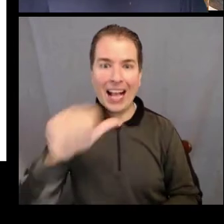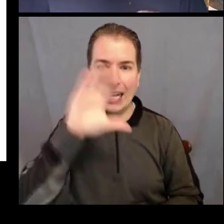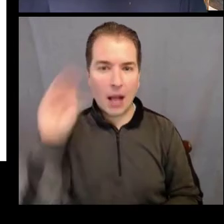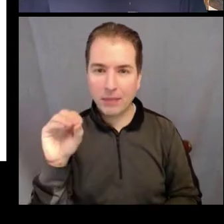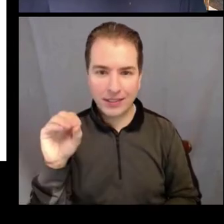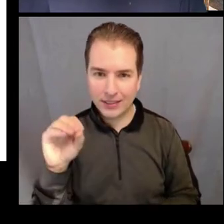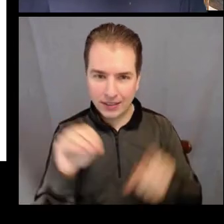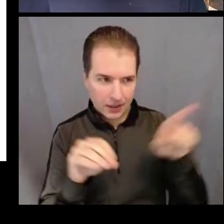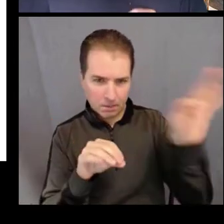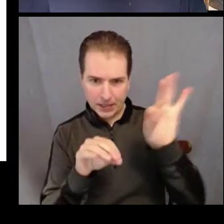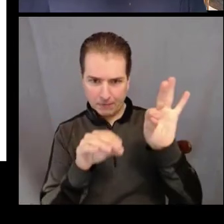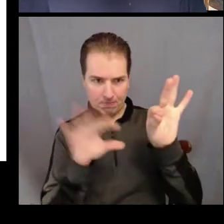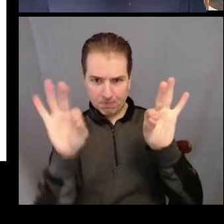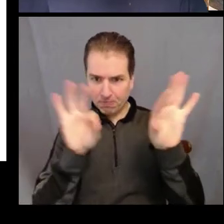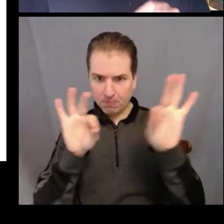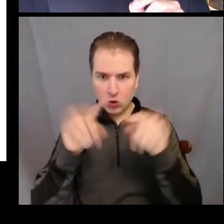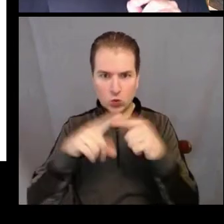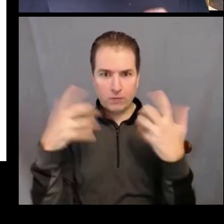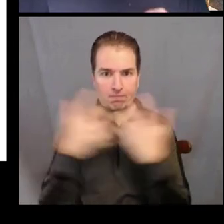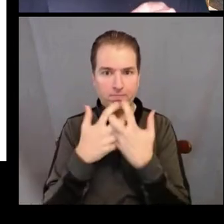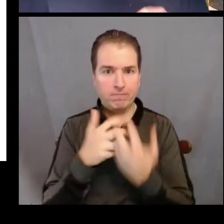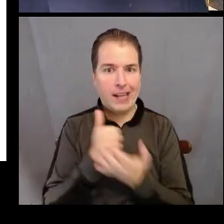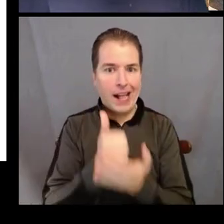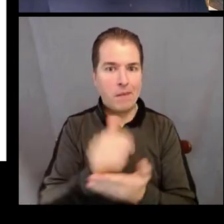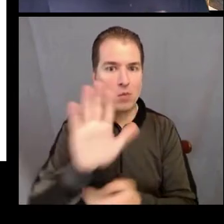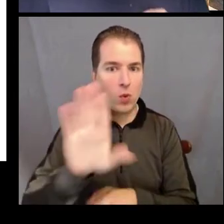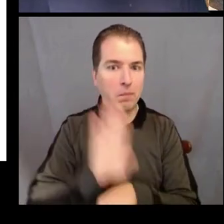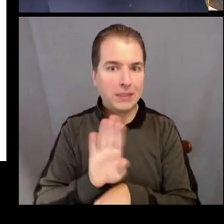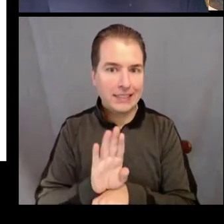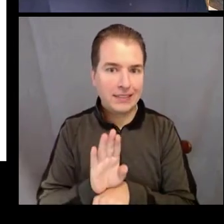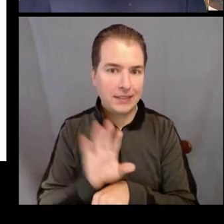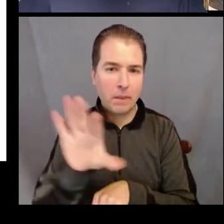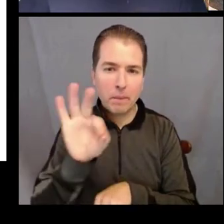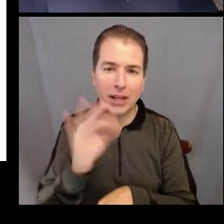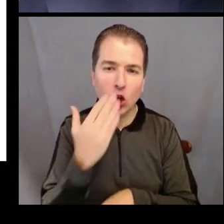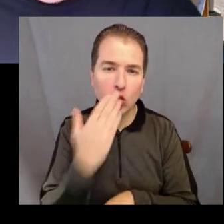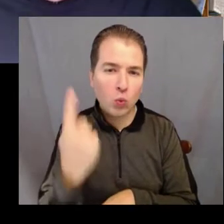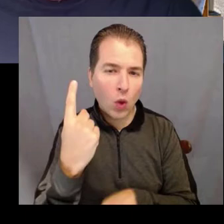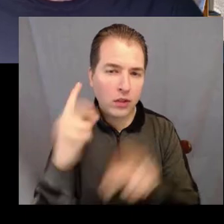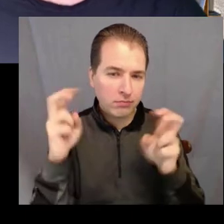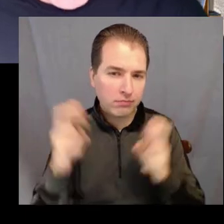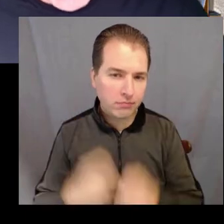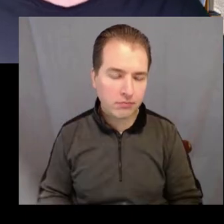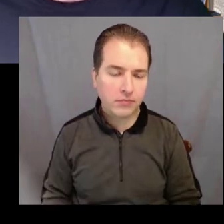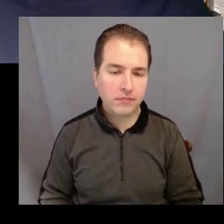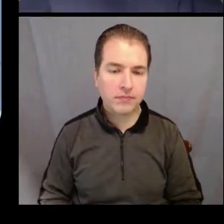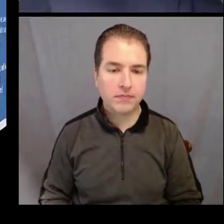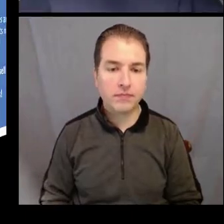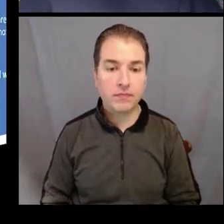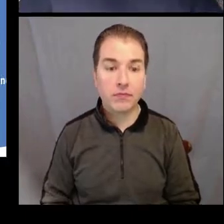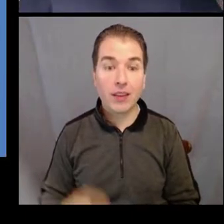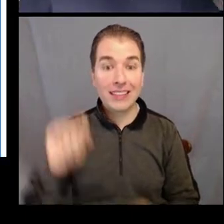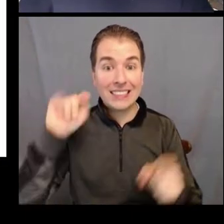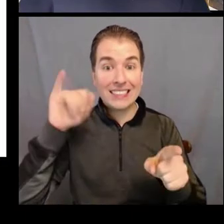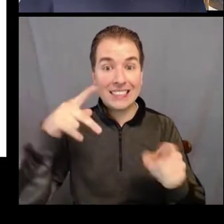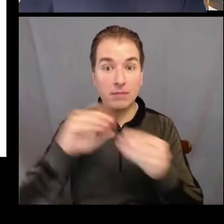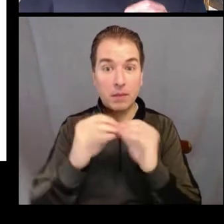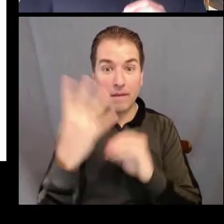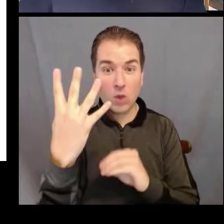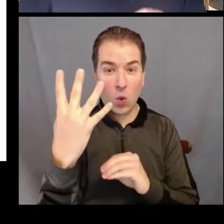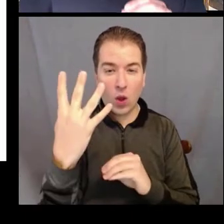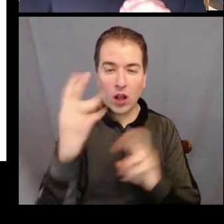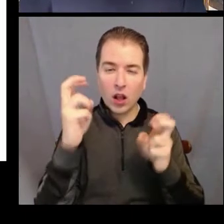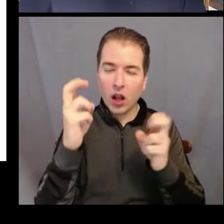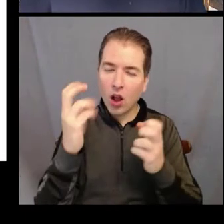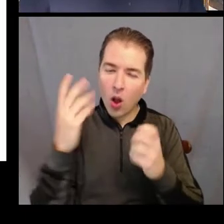company. You can rep who you like, so you might as well choose the good ones. That's the beauty of it. Tip number 4.